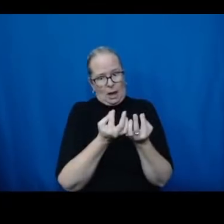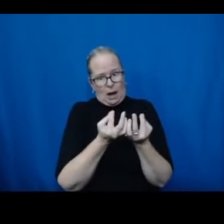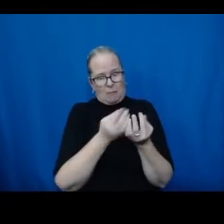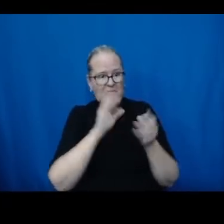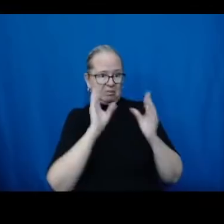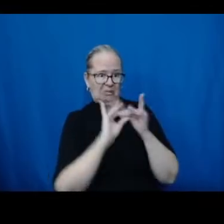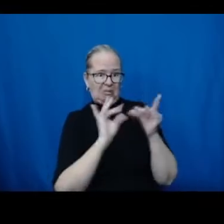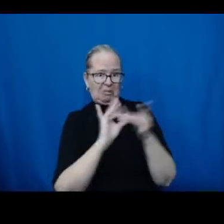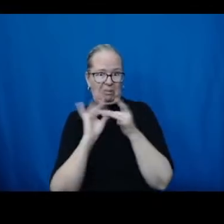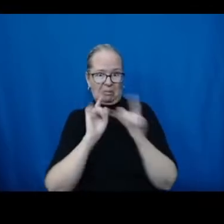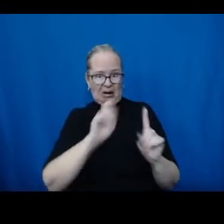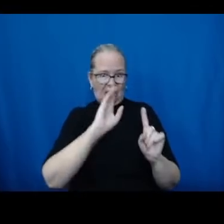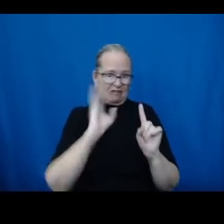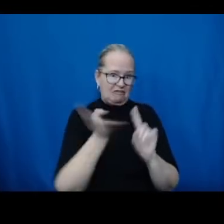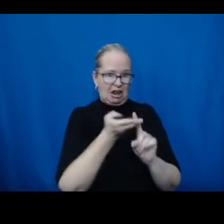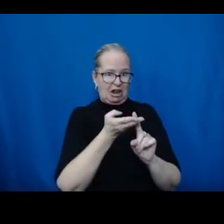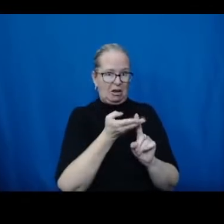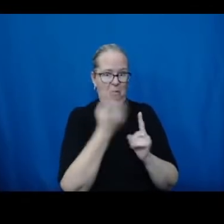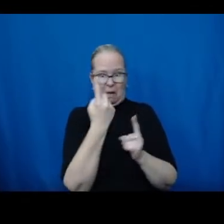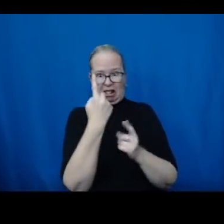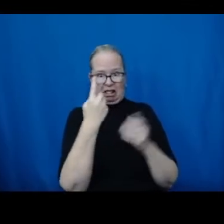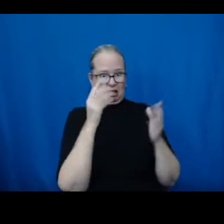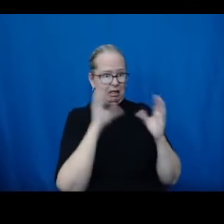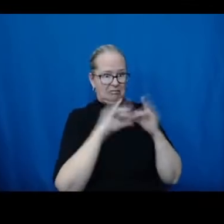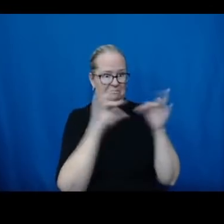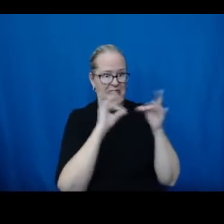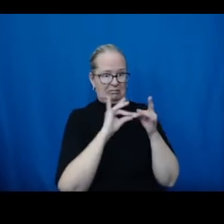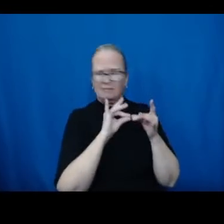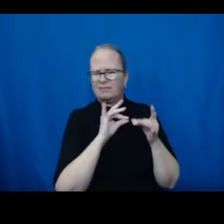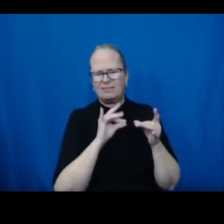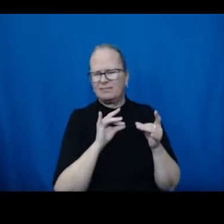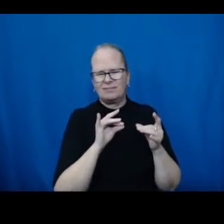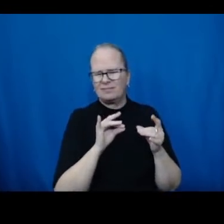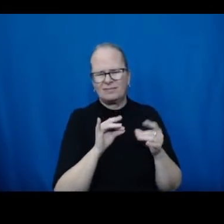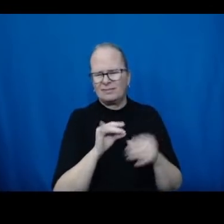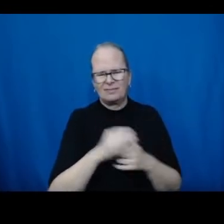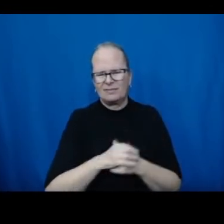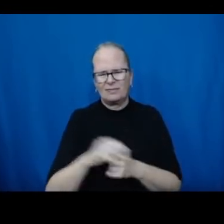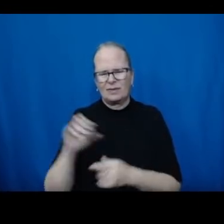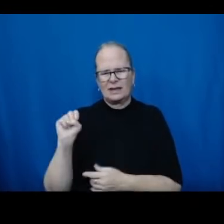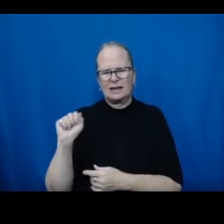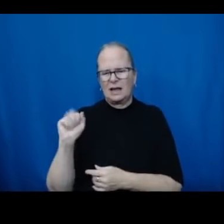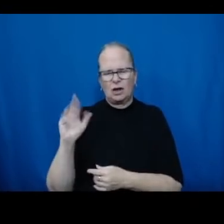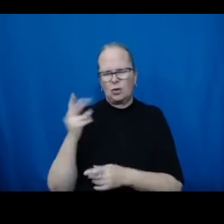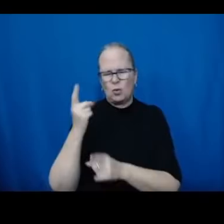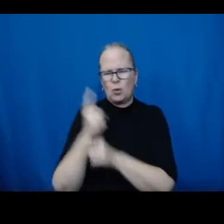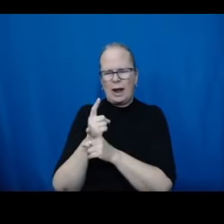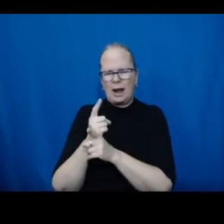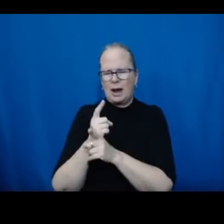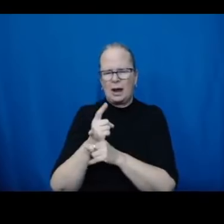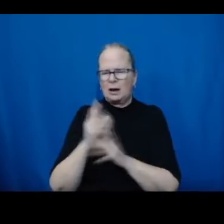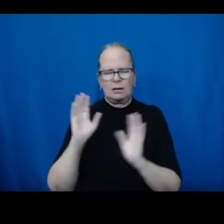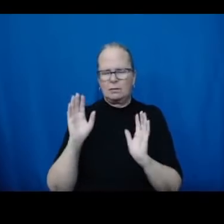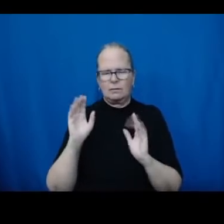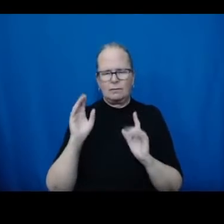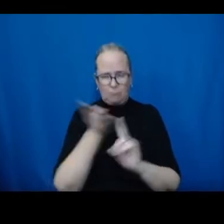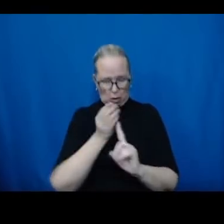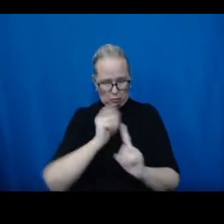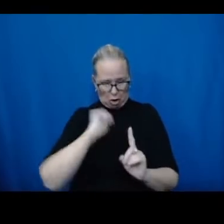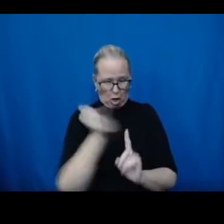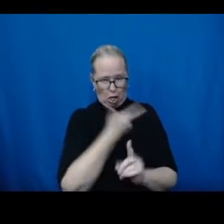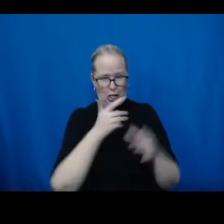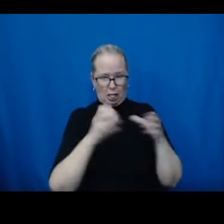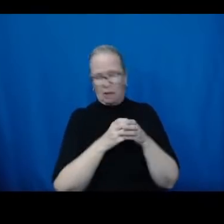Definitely not. You rarely will, and that's part of what's frustrating, is that I think it's easy to give up when you think you haven't made